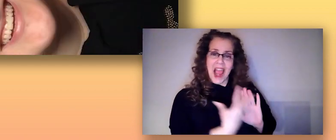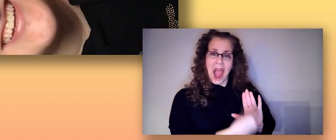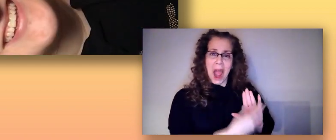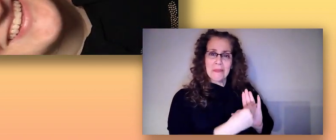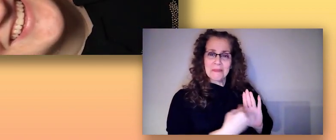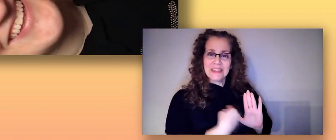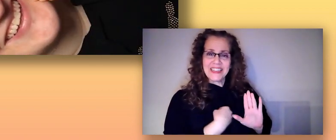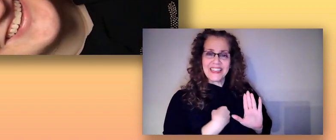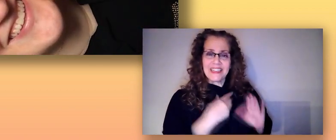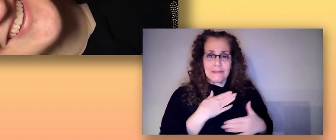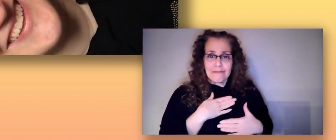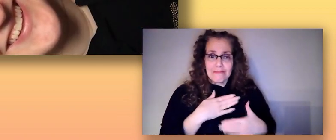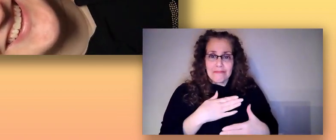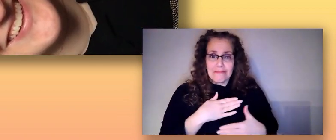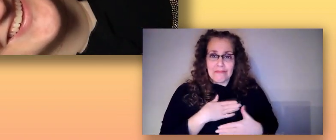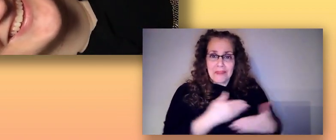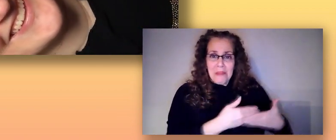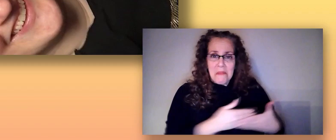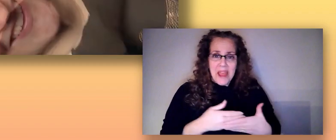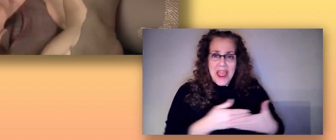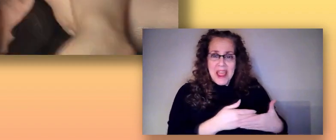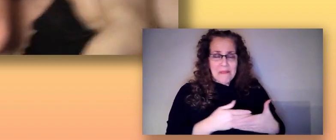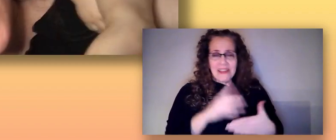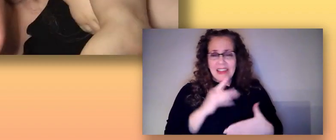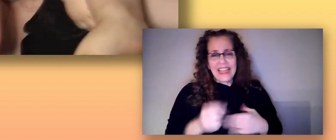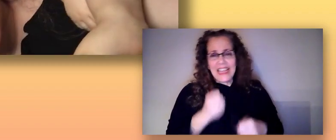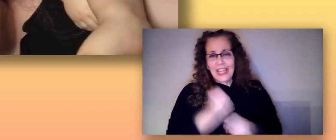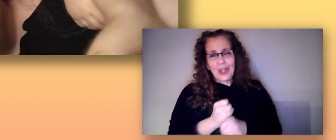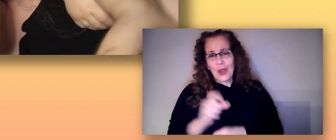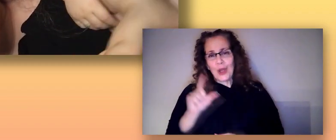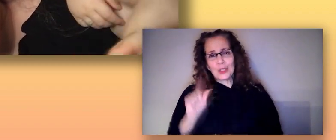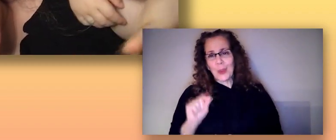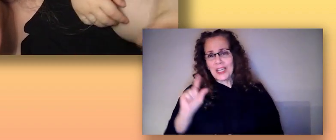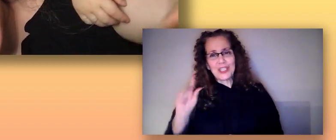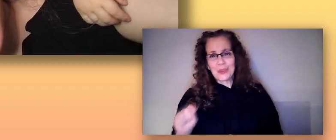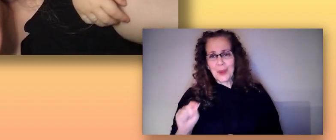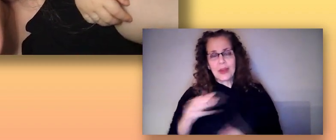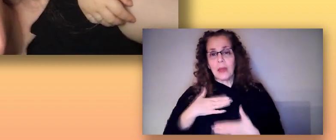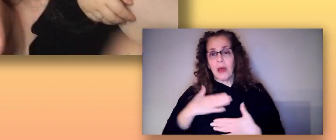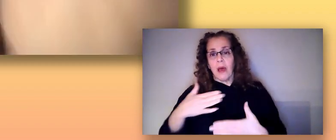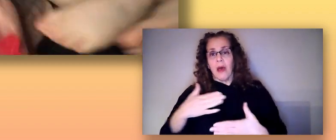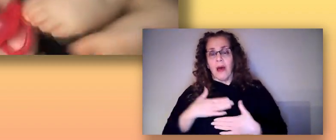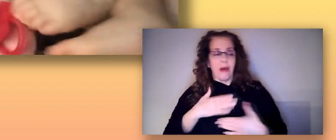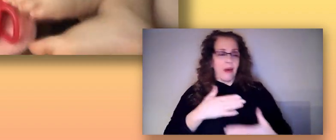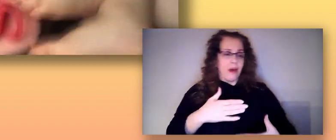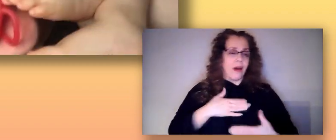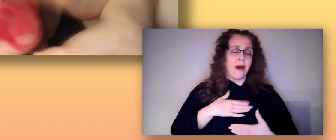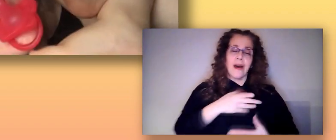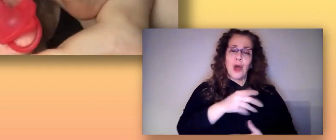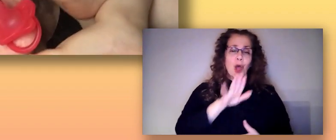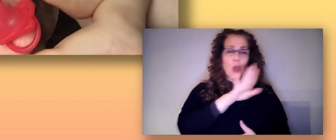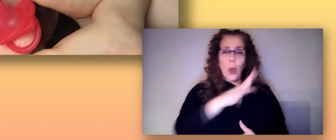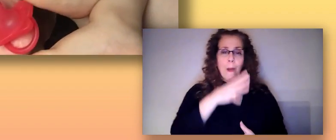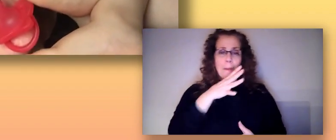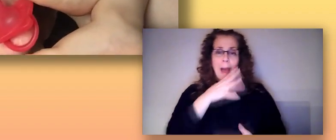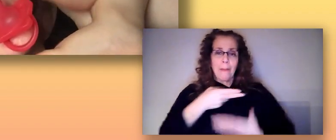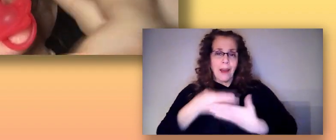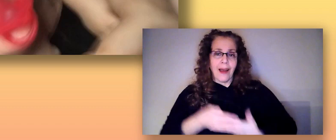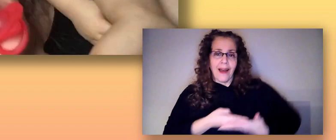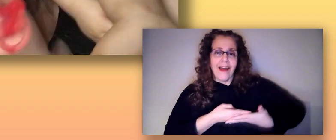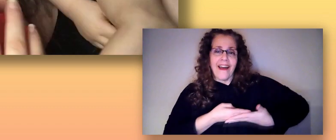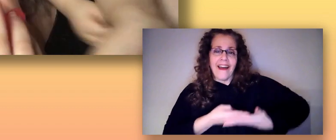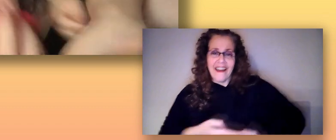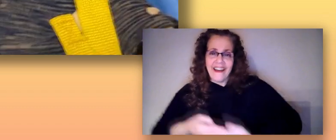sigh, an echo of that 2020 breath of endless breezy sighs your mama hammock swings and sways you in.